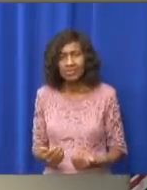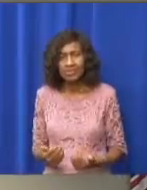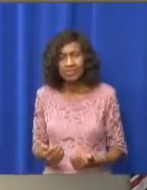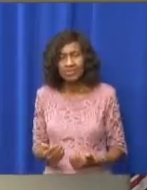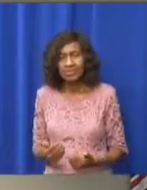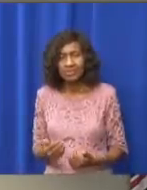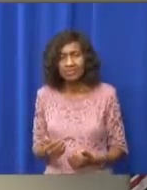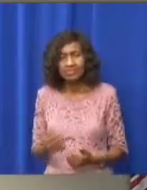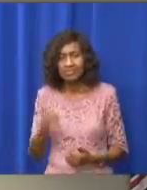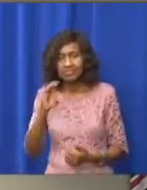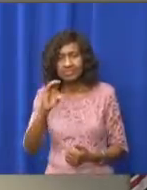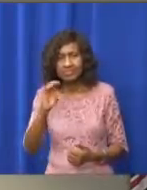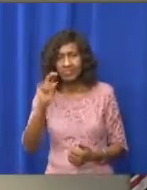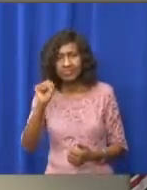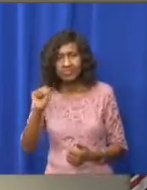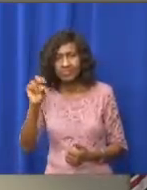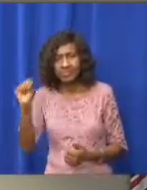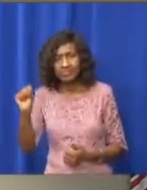Watson from CNS.